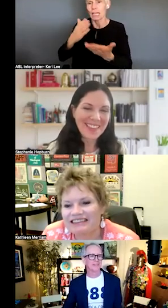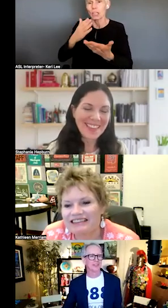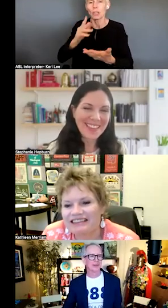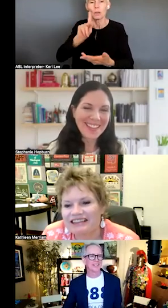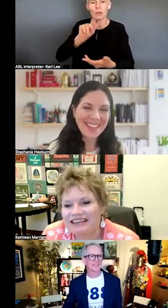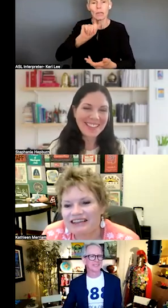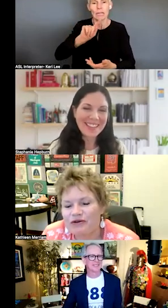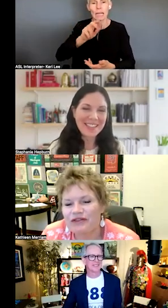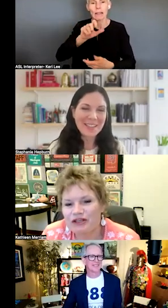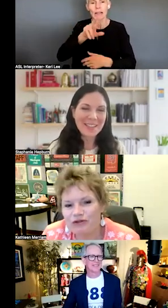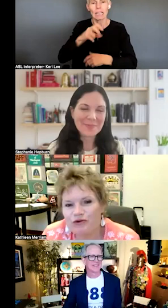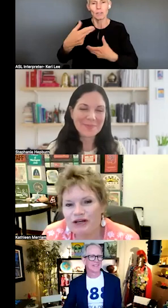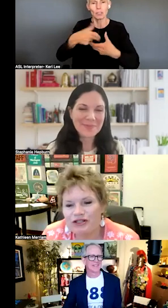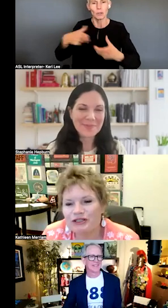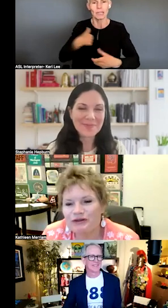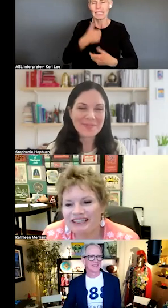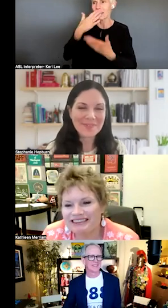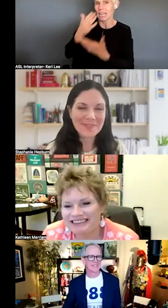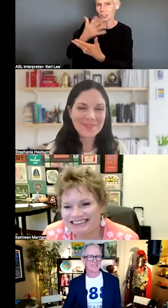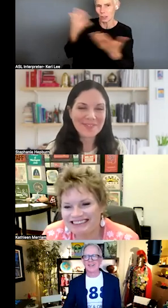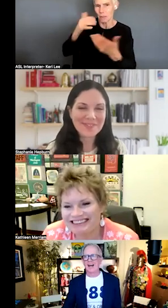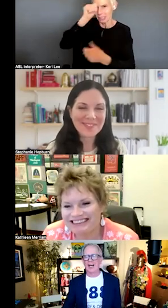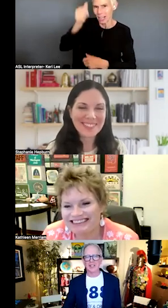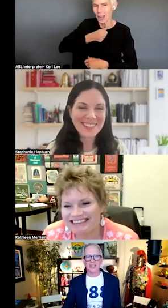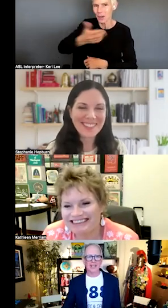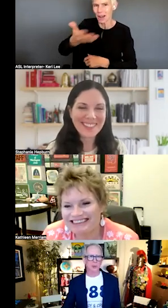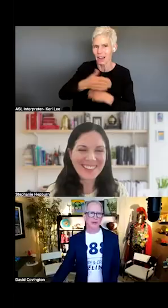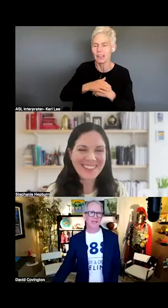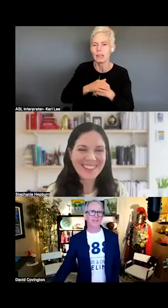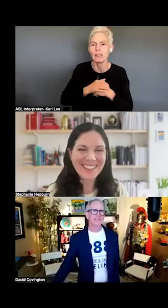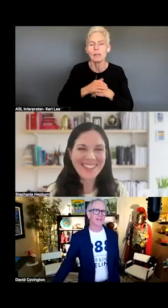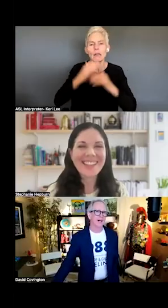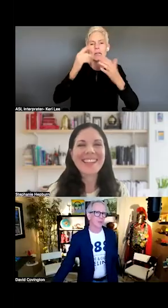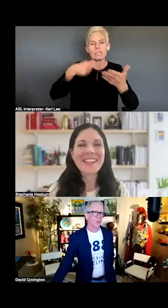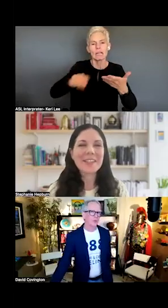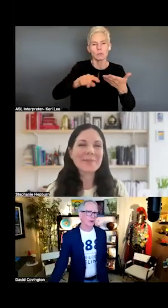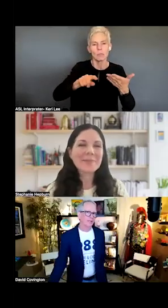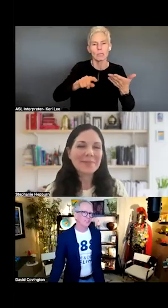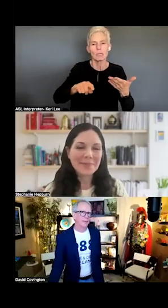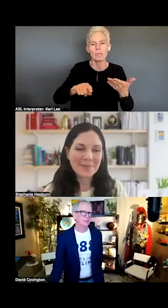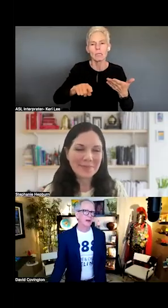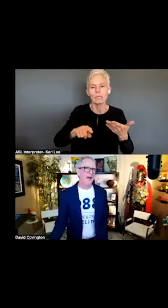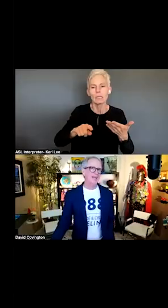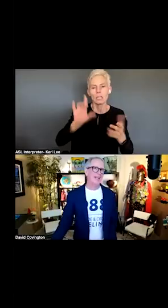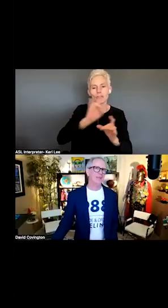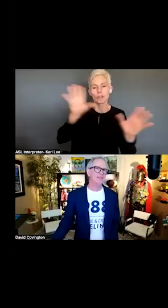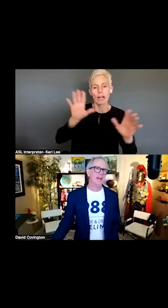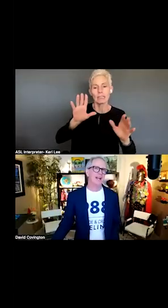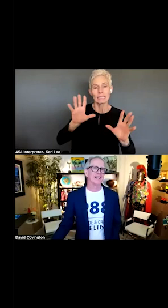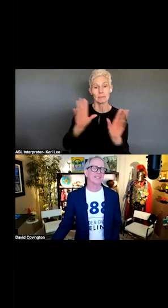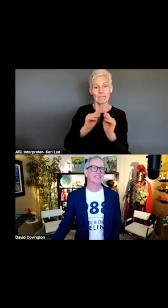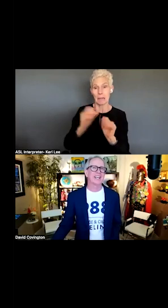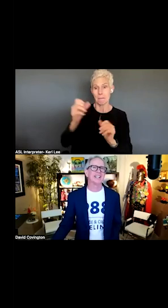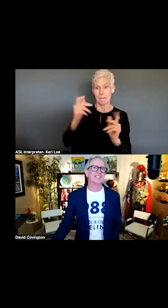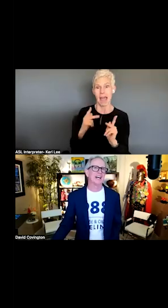for joining us. Oh, thank you so much. Aloha. Next week, the Crisis Jam is back, and we've got